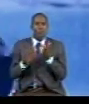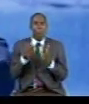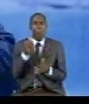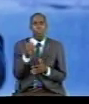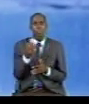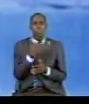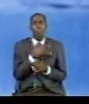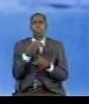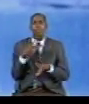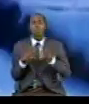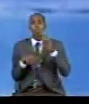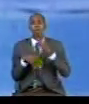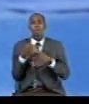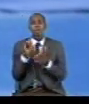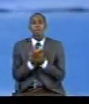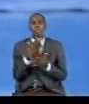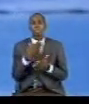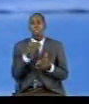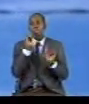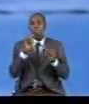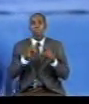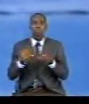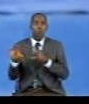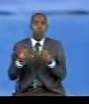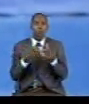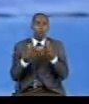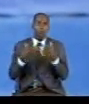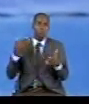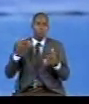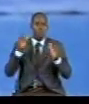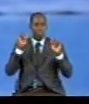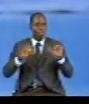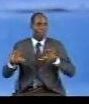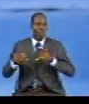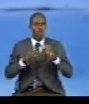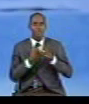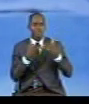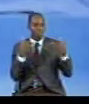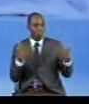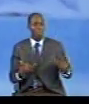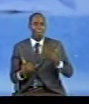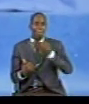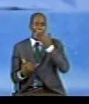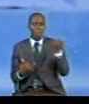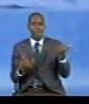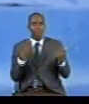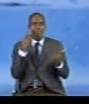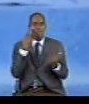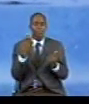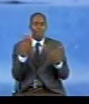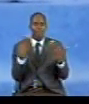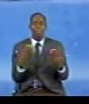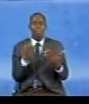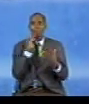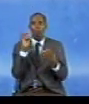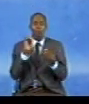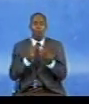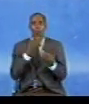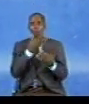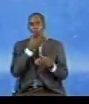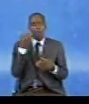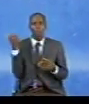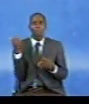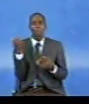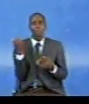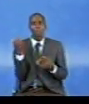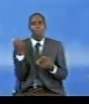things I couldn't do with this, my left hand, I can do it now. I can turn it, yes. And I can raise it up. Yes. I just want to return all the glory to God. May his name be praised.